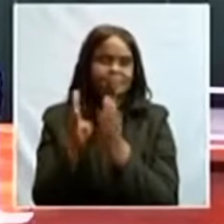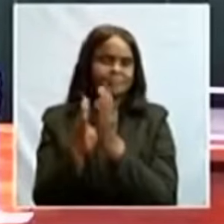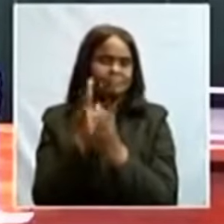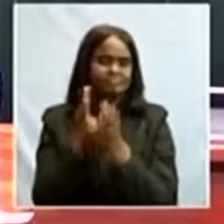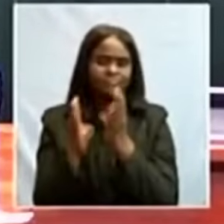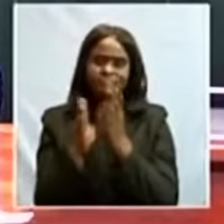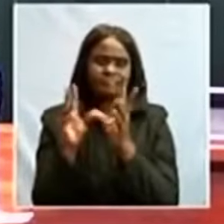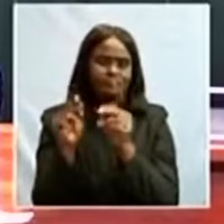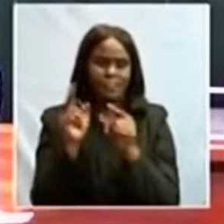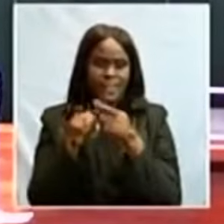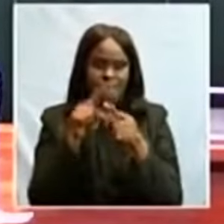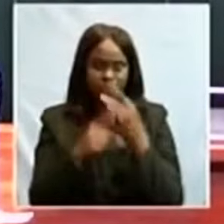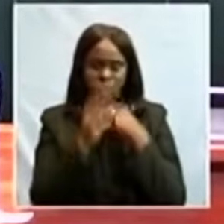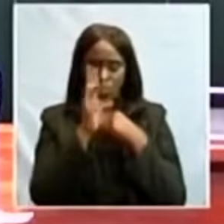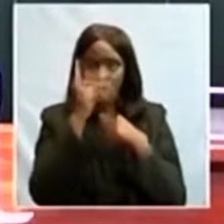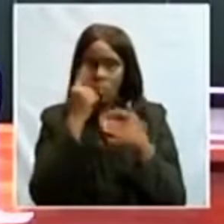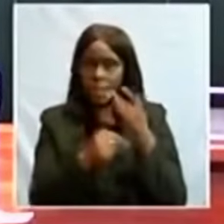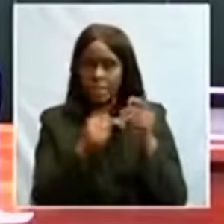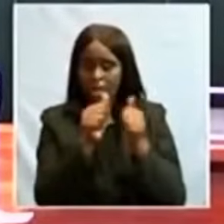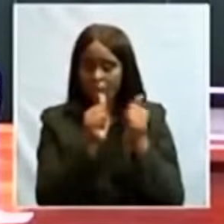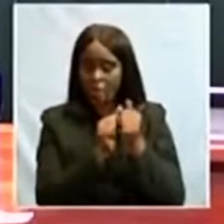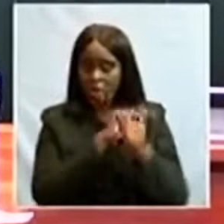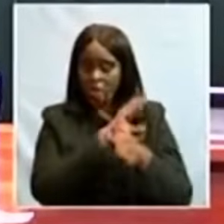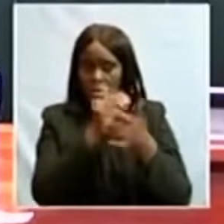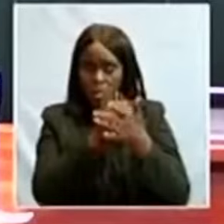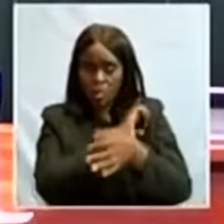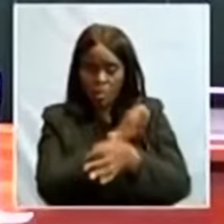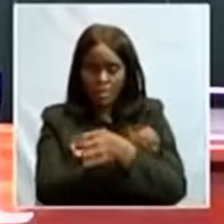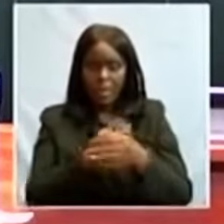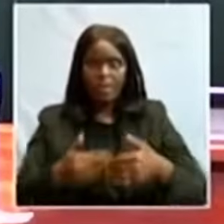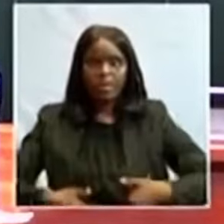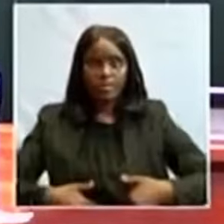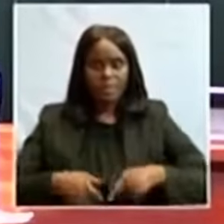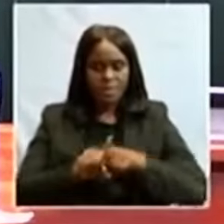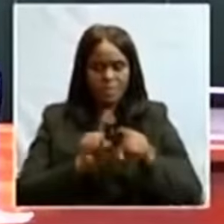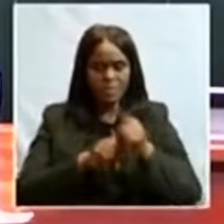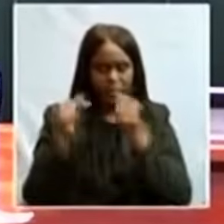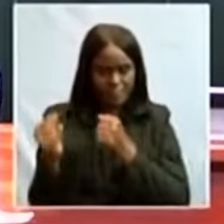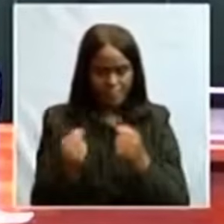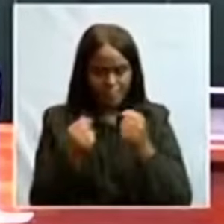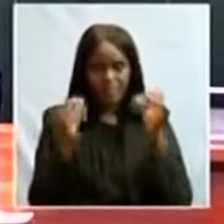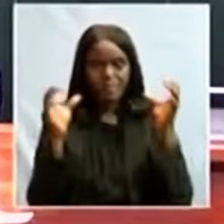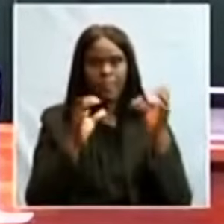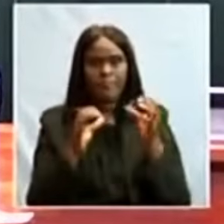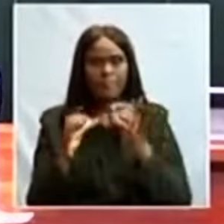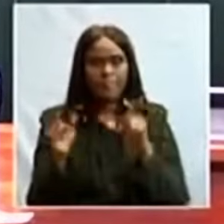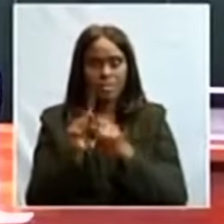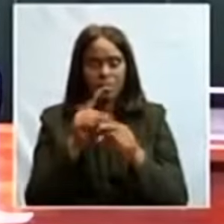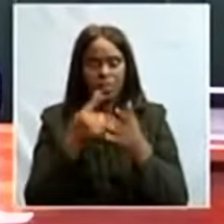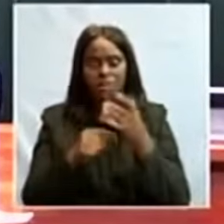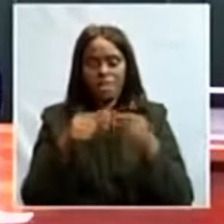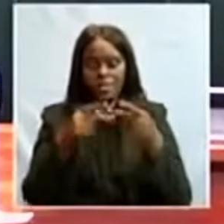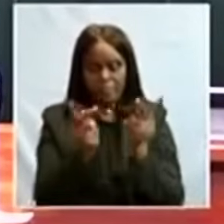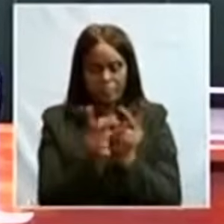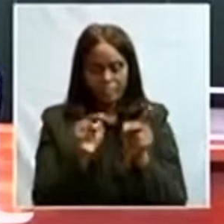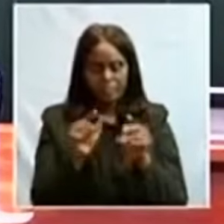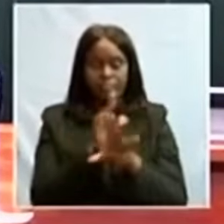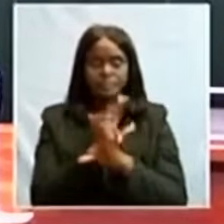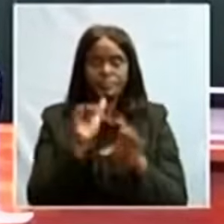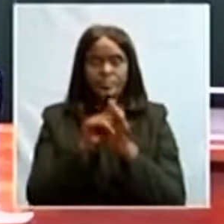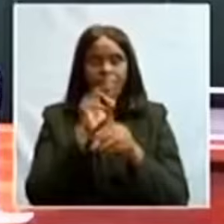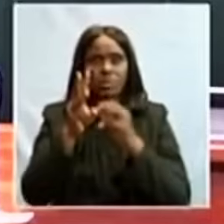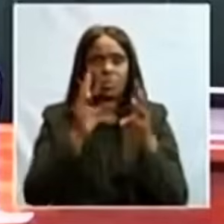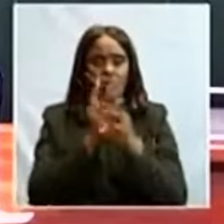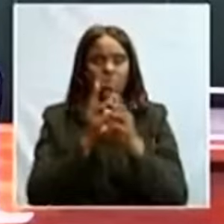infrastructure, but it will be about empowering our youth, strengthening communities, and positioning Zambia on the